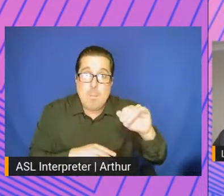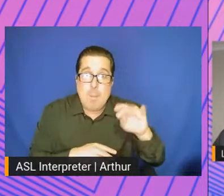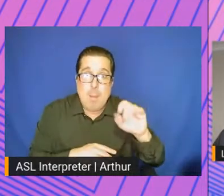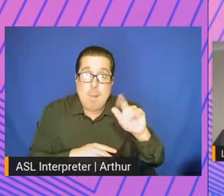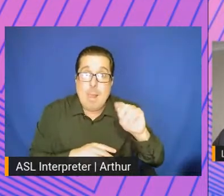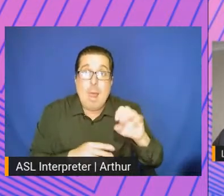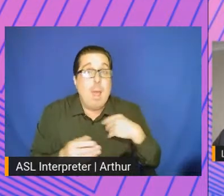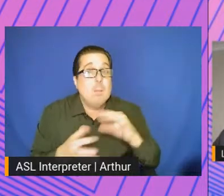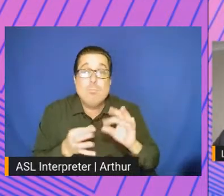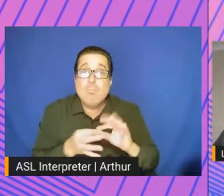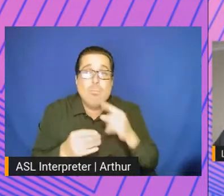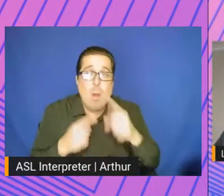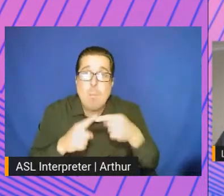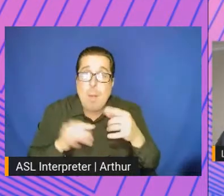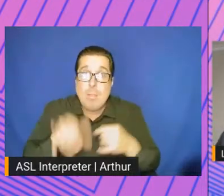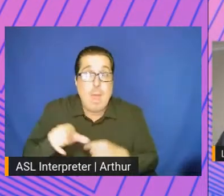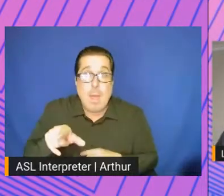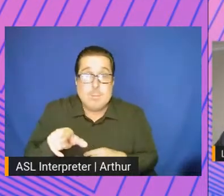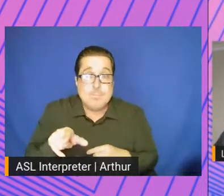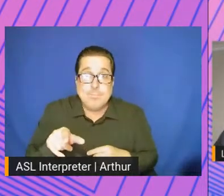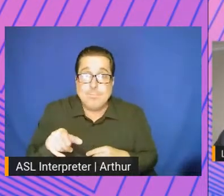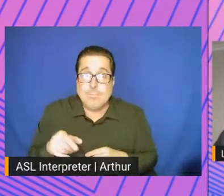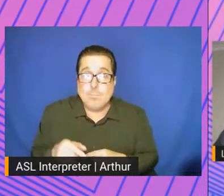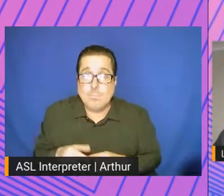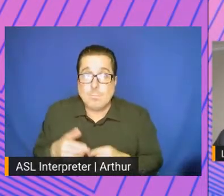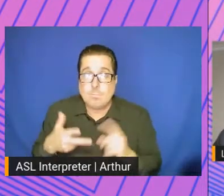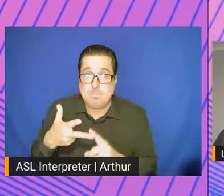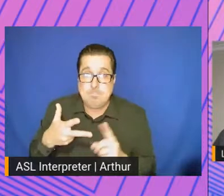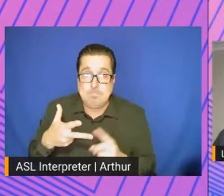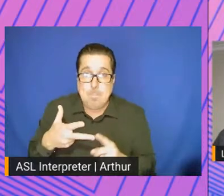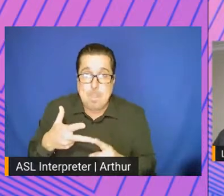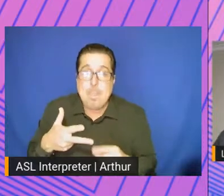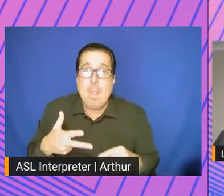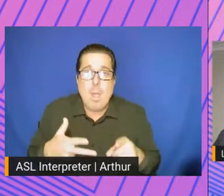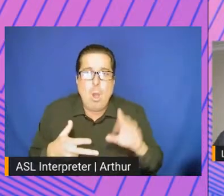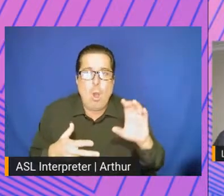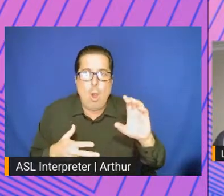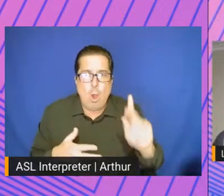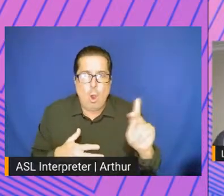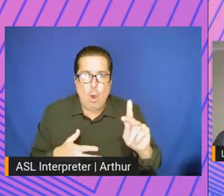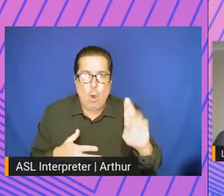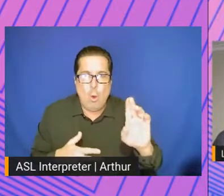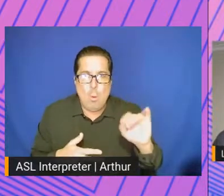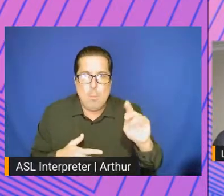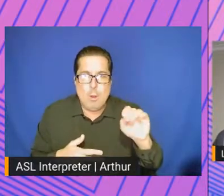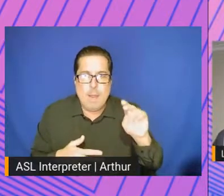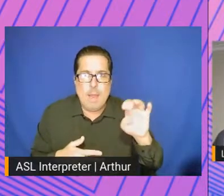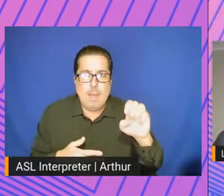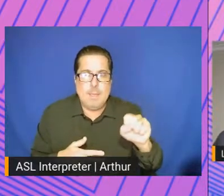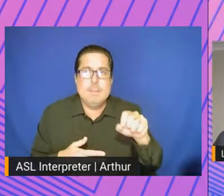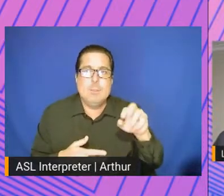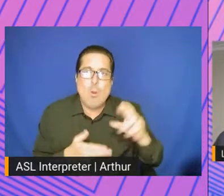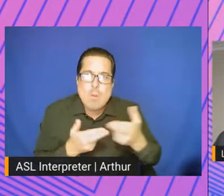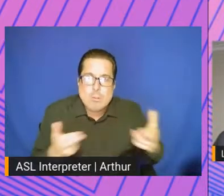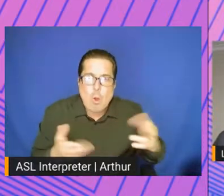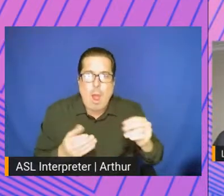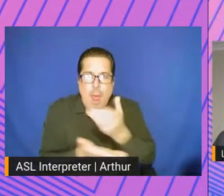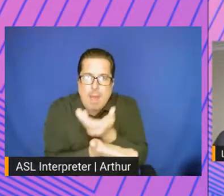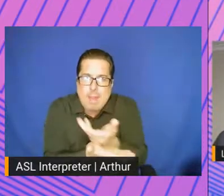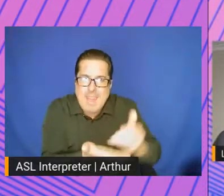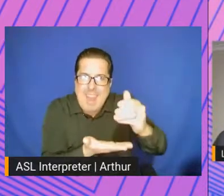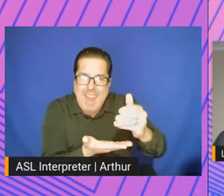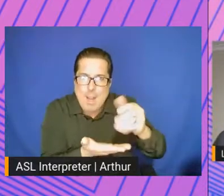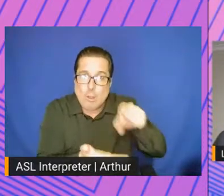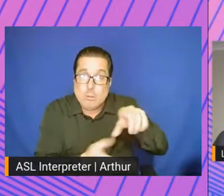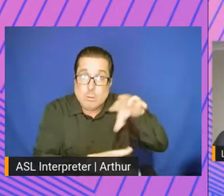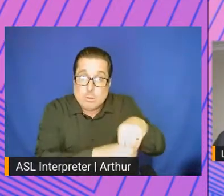is essentially there are different best practices when it comes to your Kubernetes resources and your containers as well. So I mentioned one earlier, such as